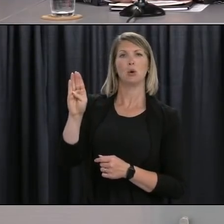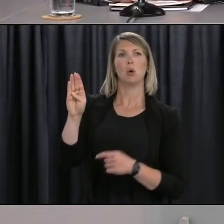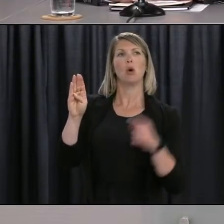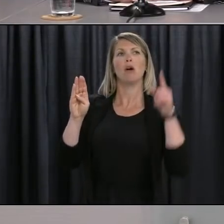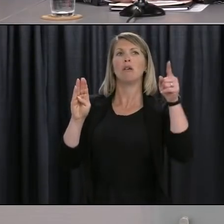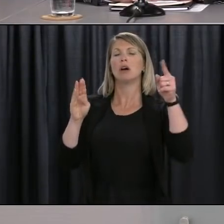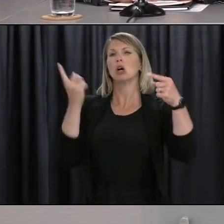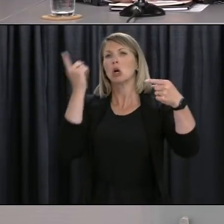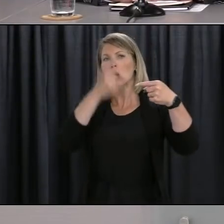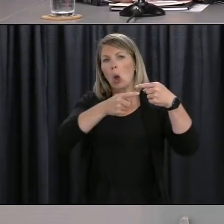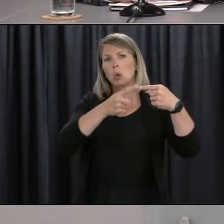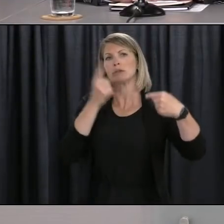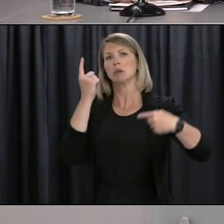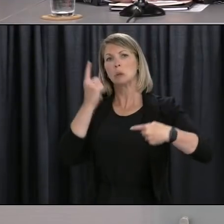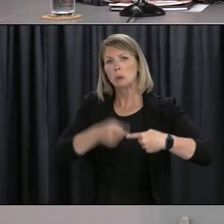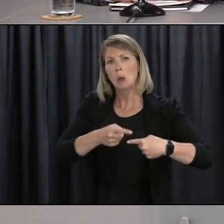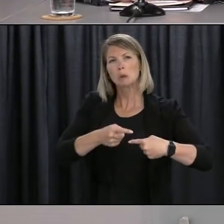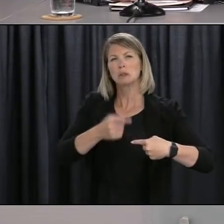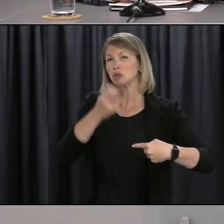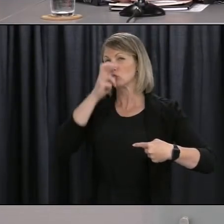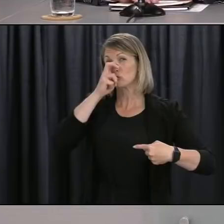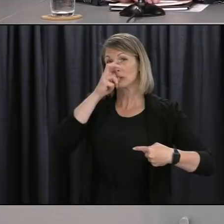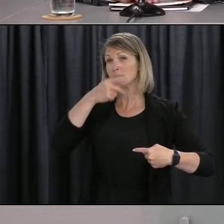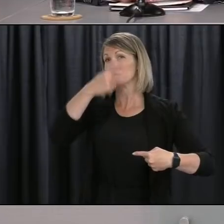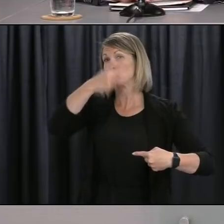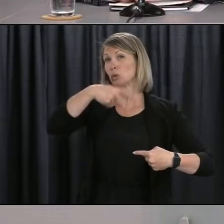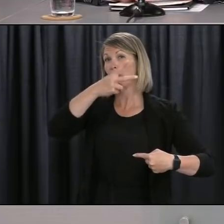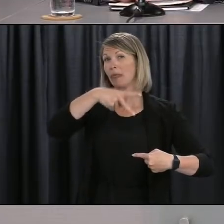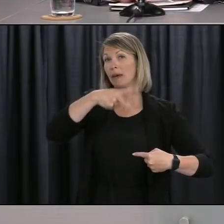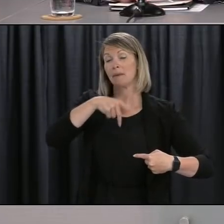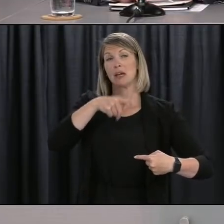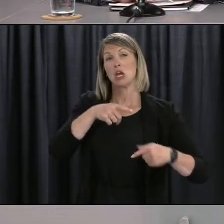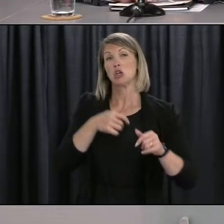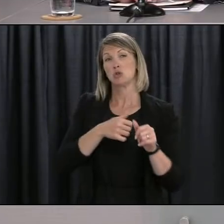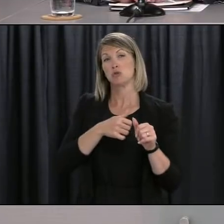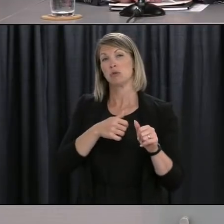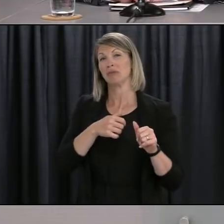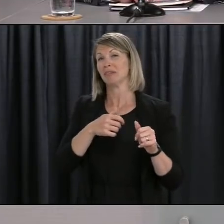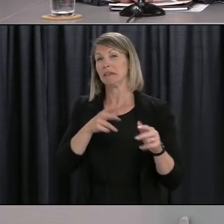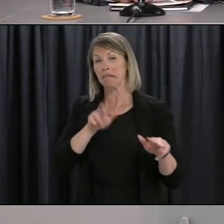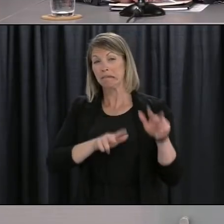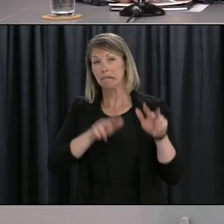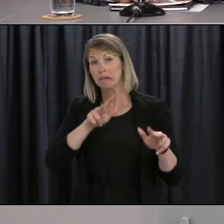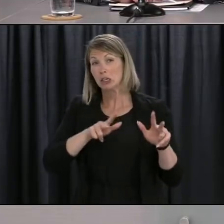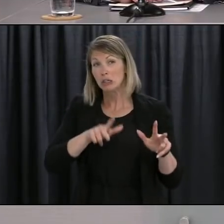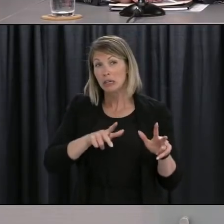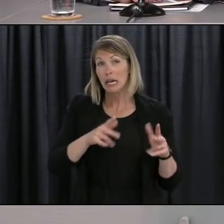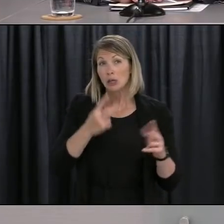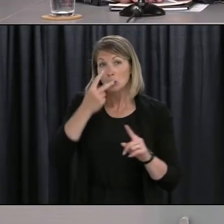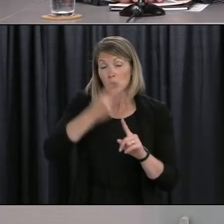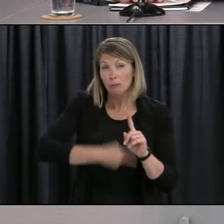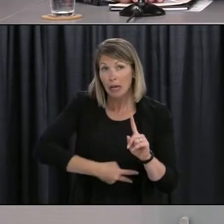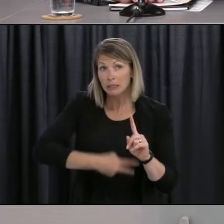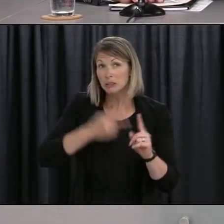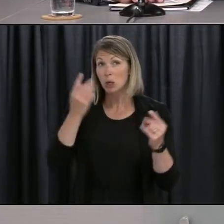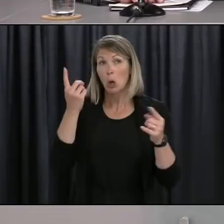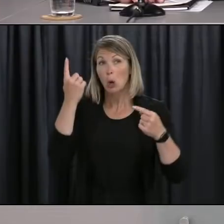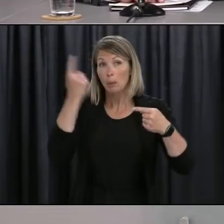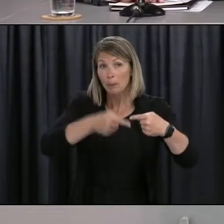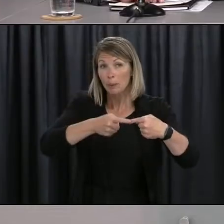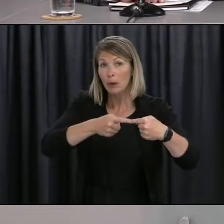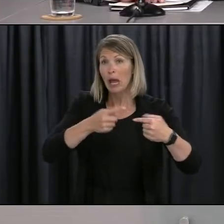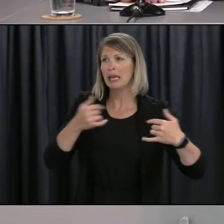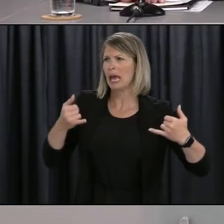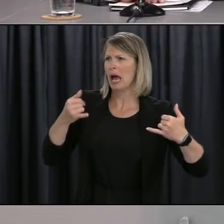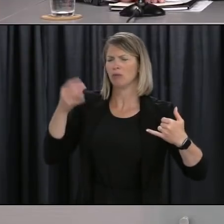they might feel really insecure regarding this new measure because they have been told over the last 2 months about the dangers of opening up